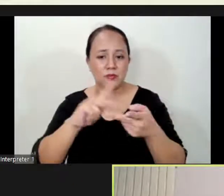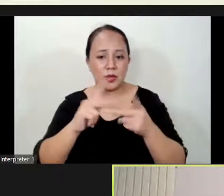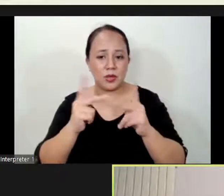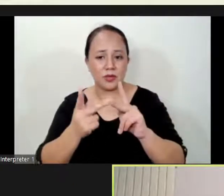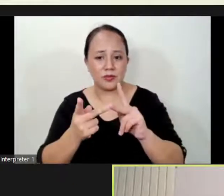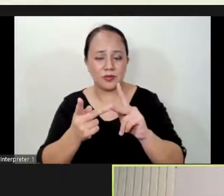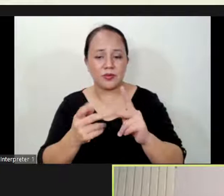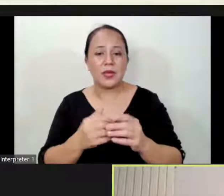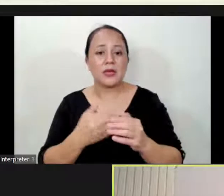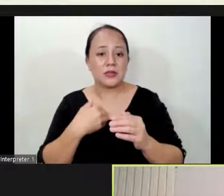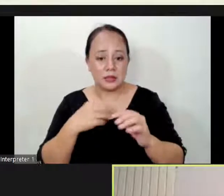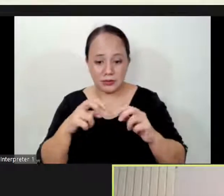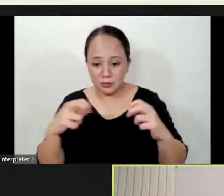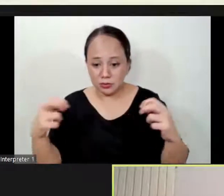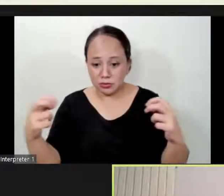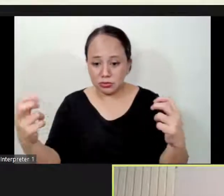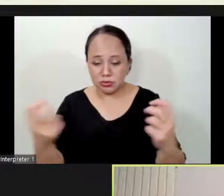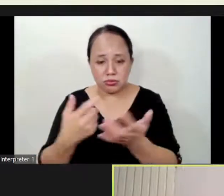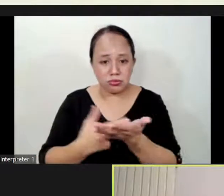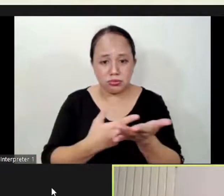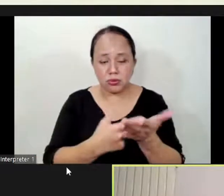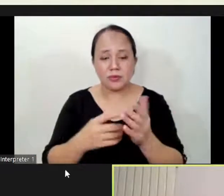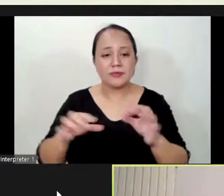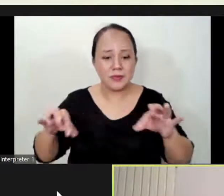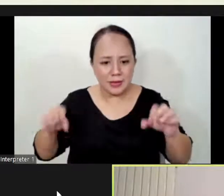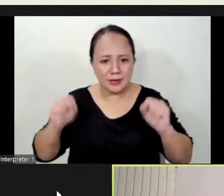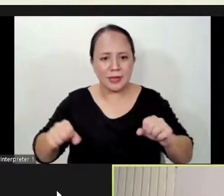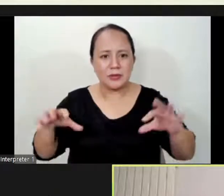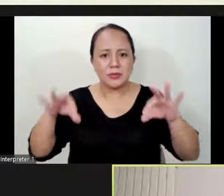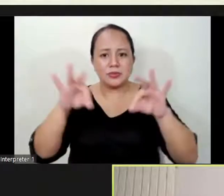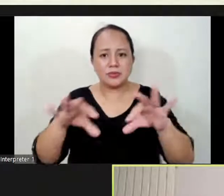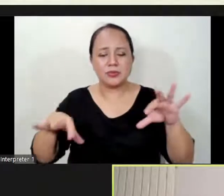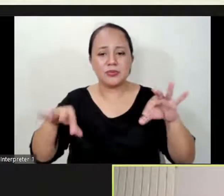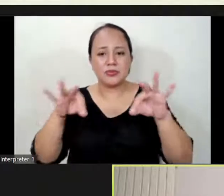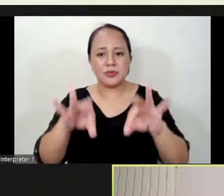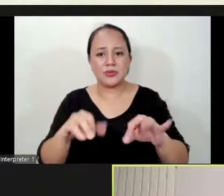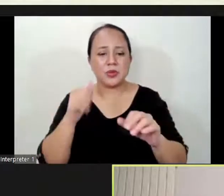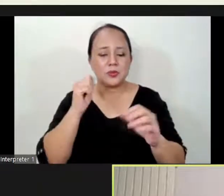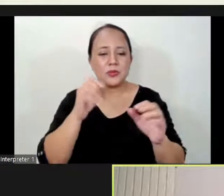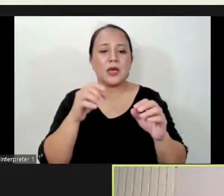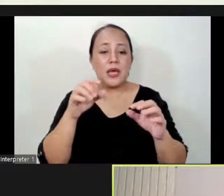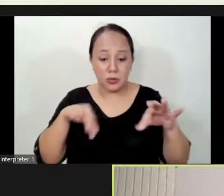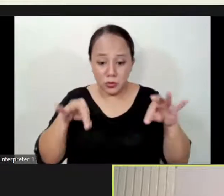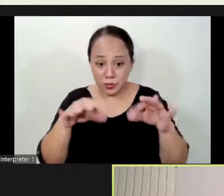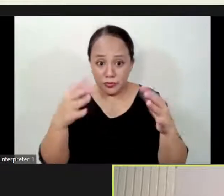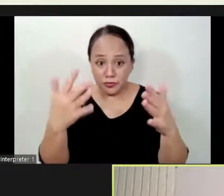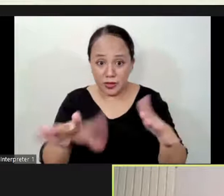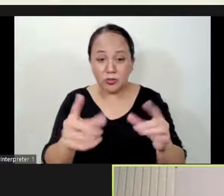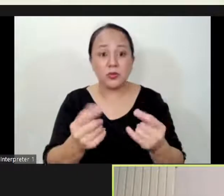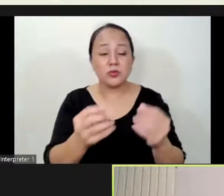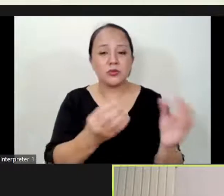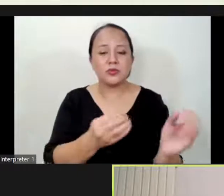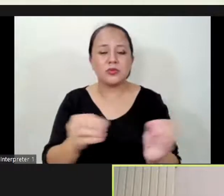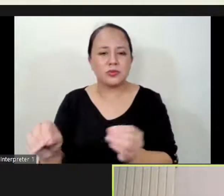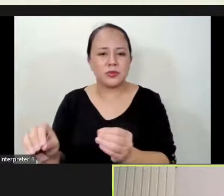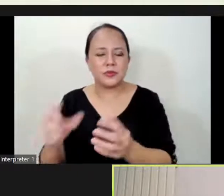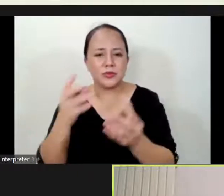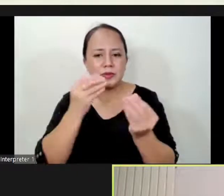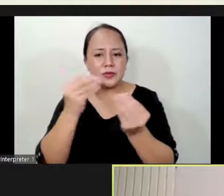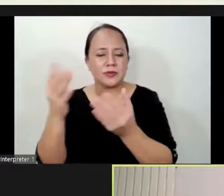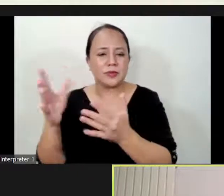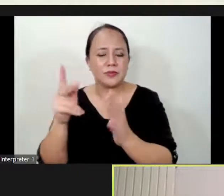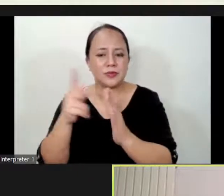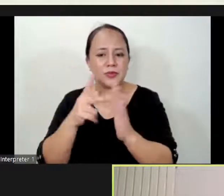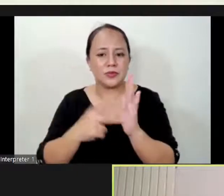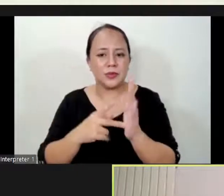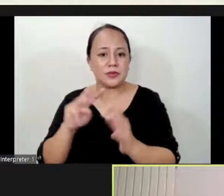at the table, is able to make a contribution, and that those contributions are organized? So an important principle that we see